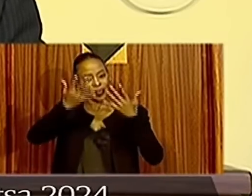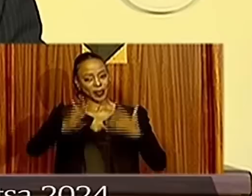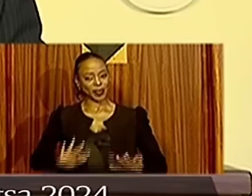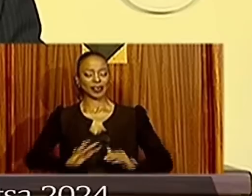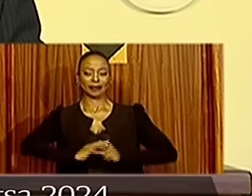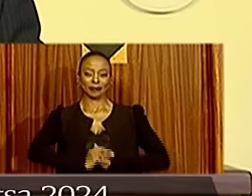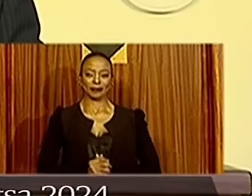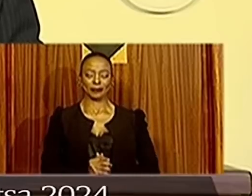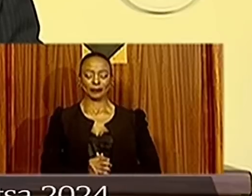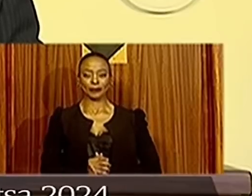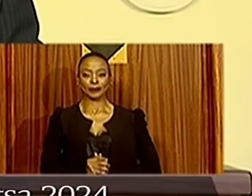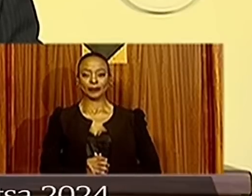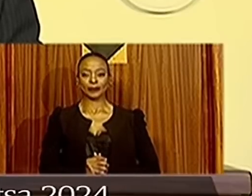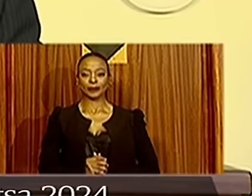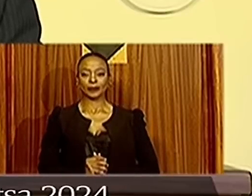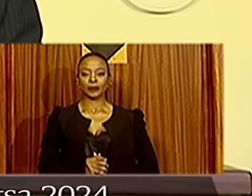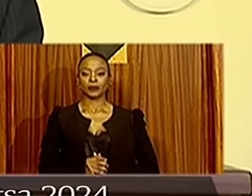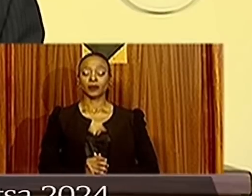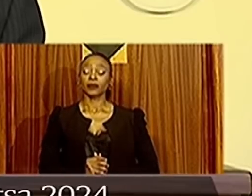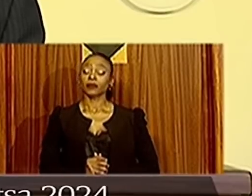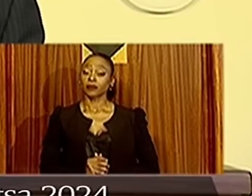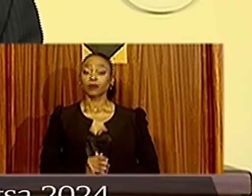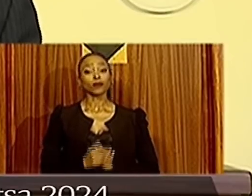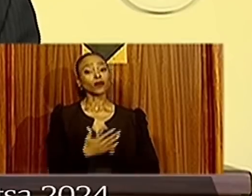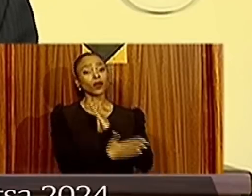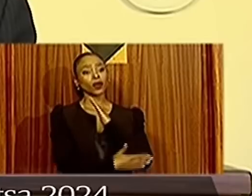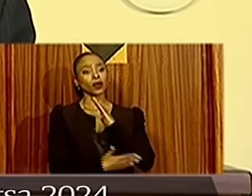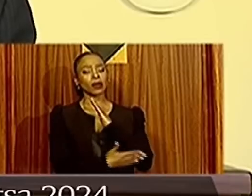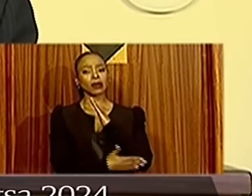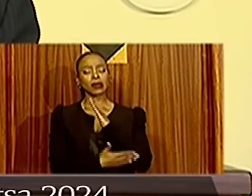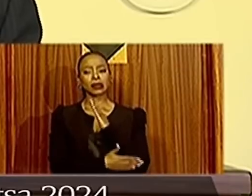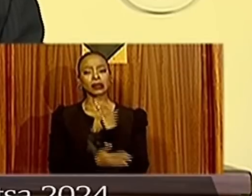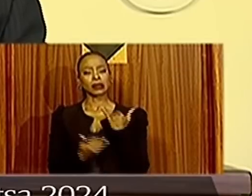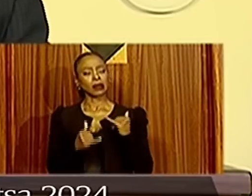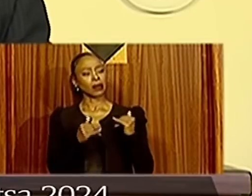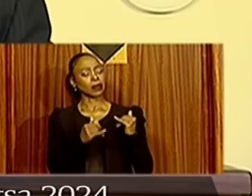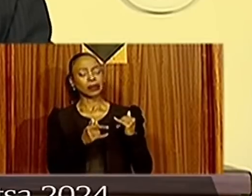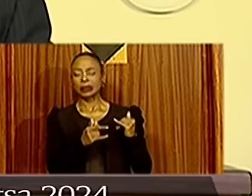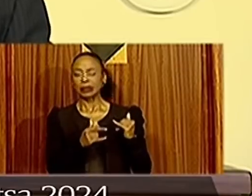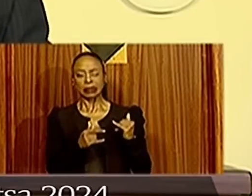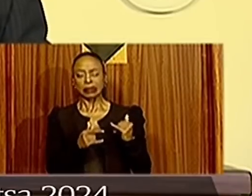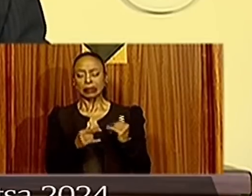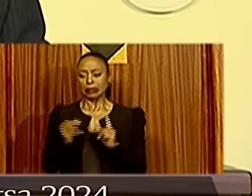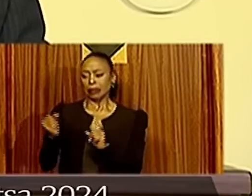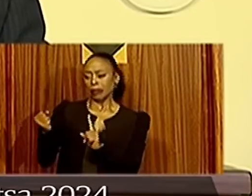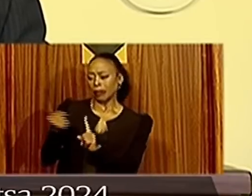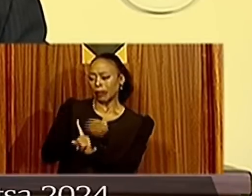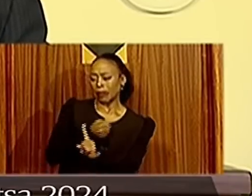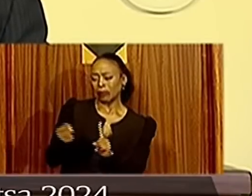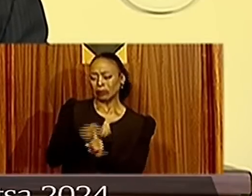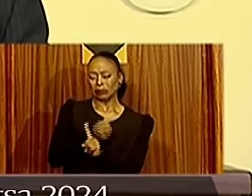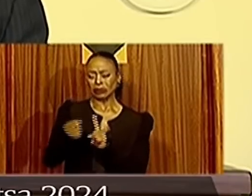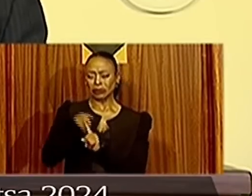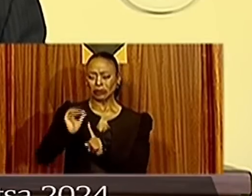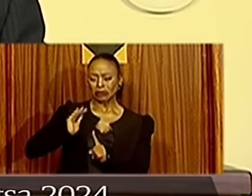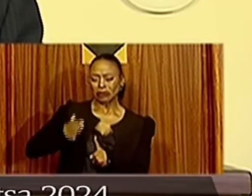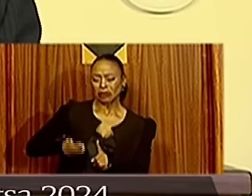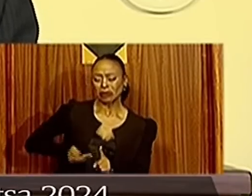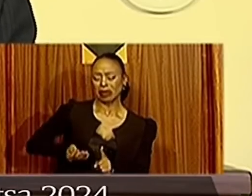Africans. And as the country confronted the scourge of gender-based violence and